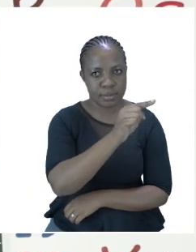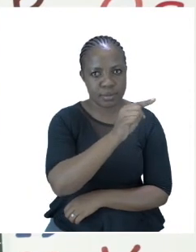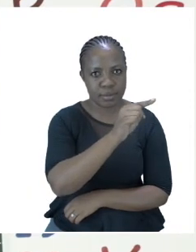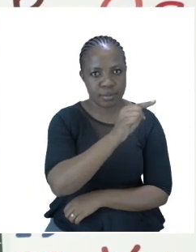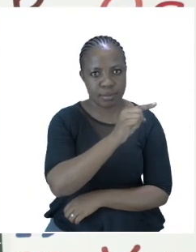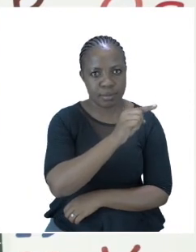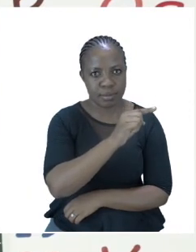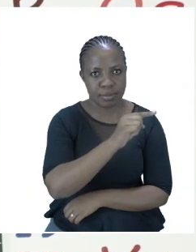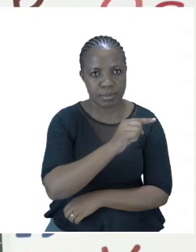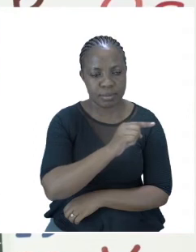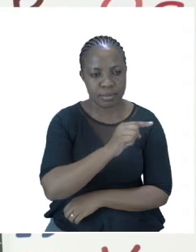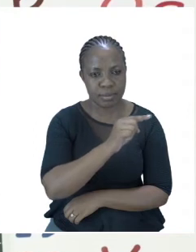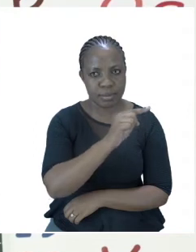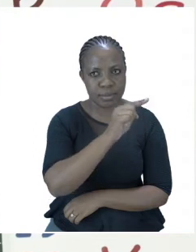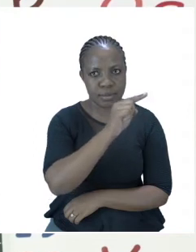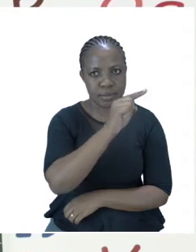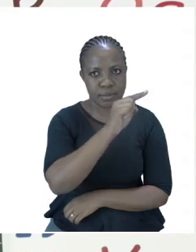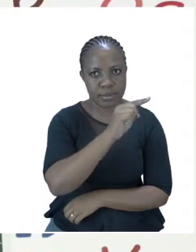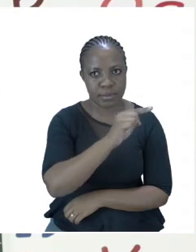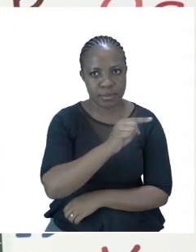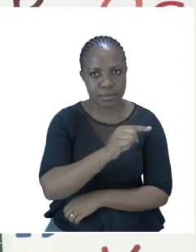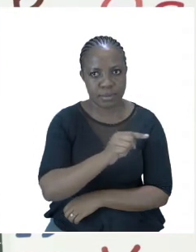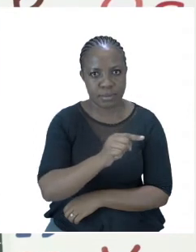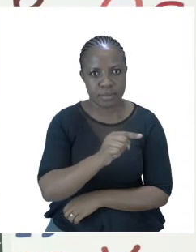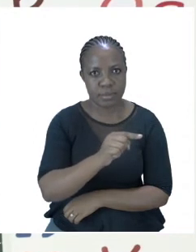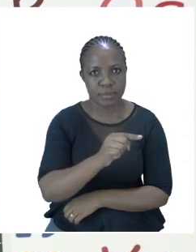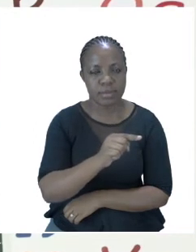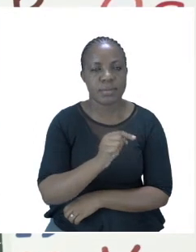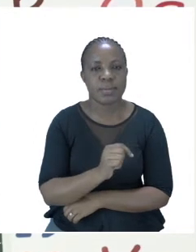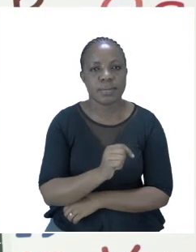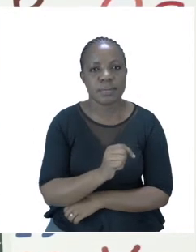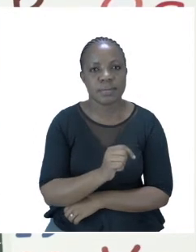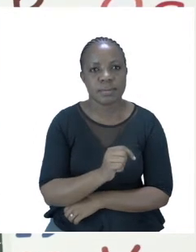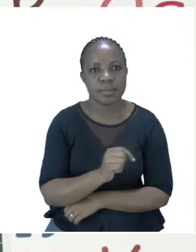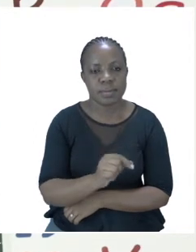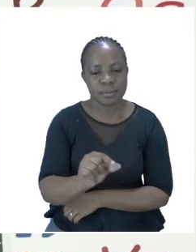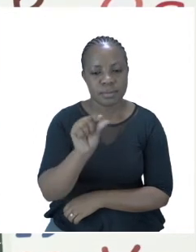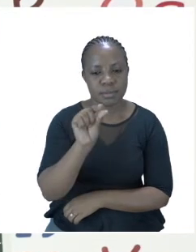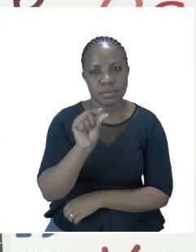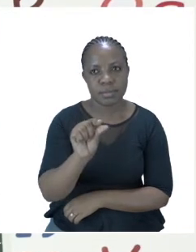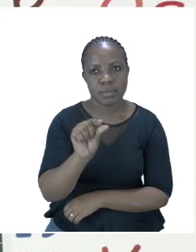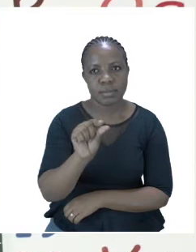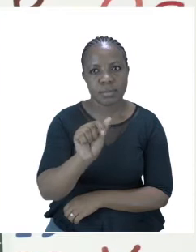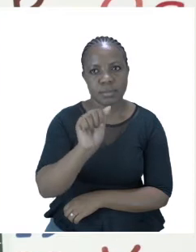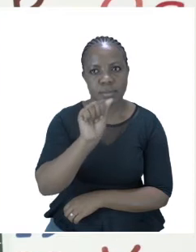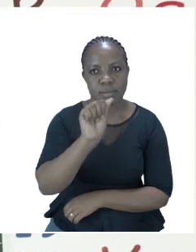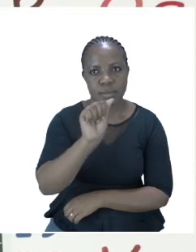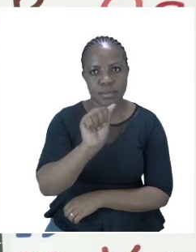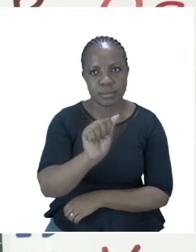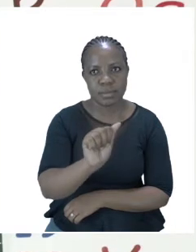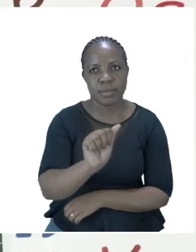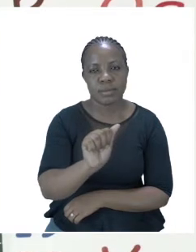round, up and down. And that is our small letter